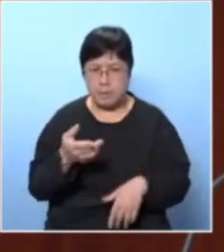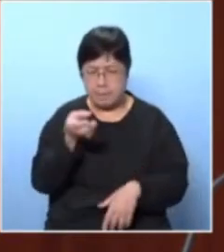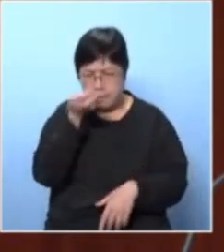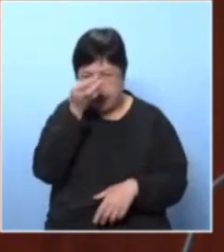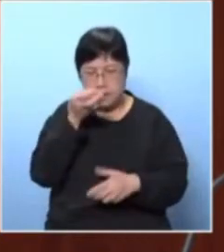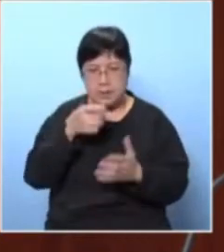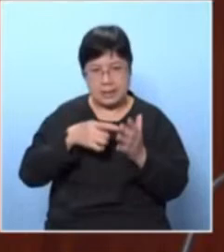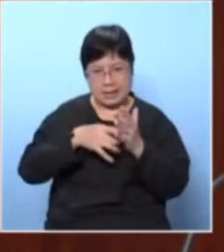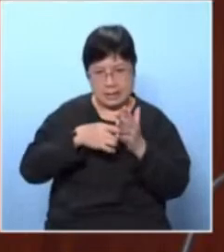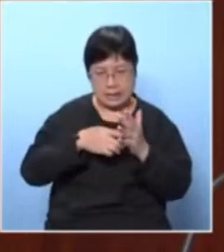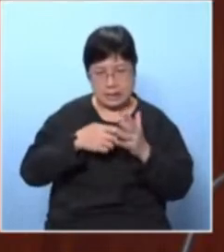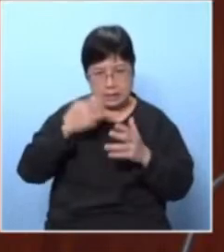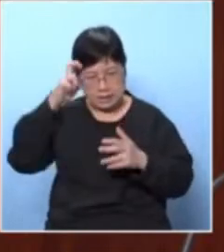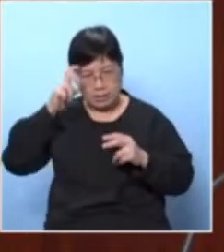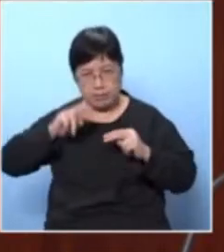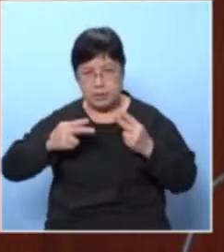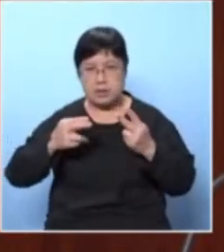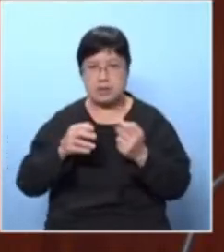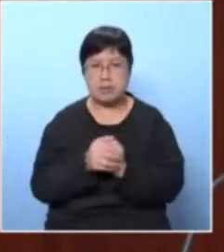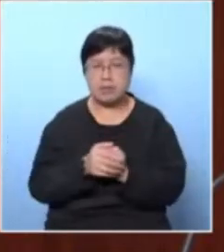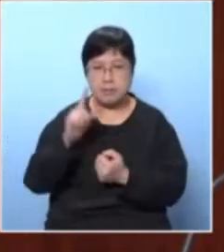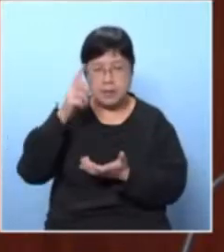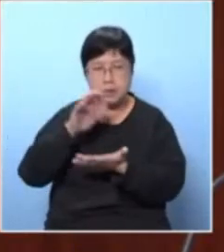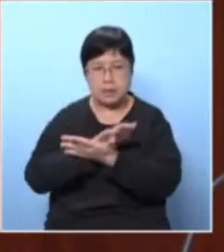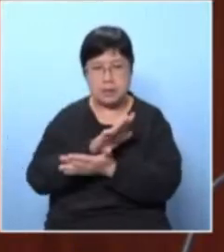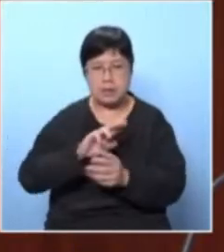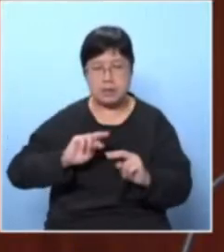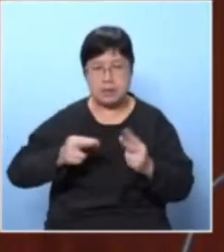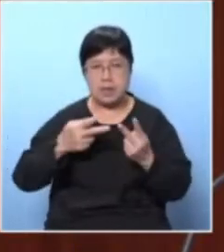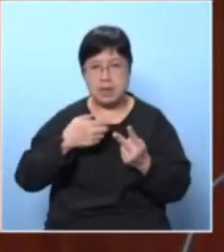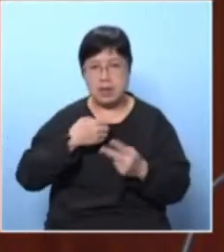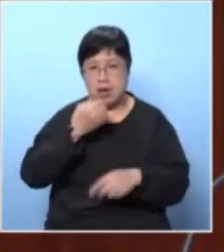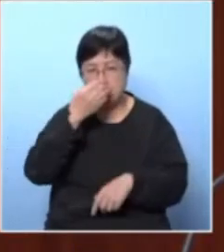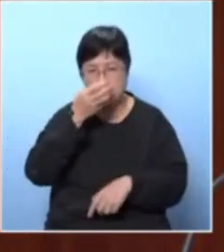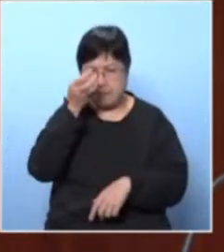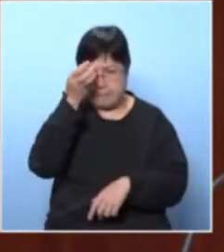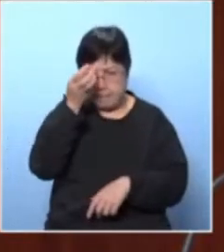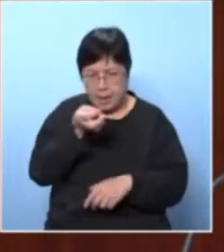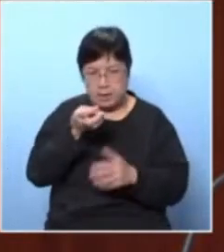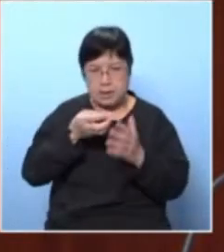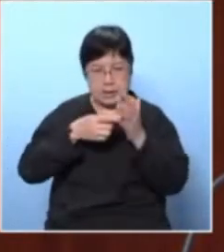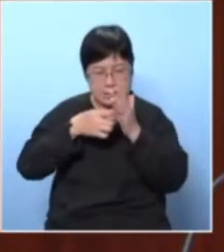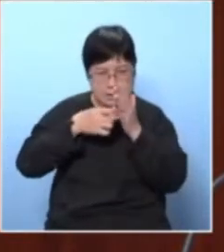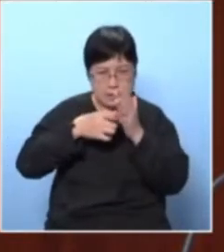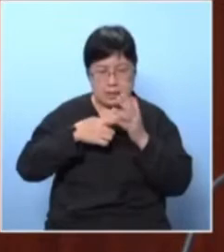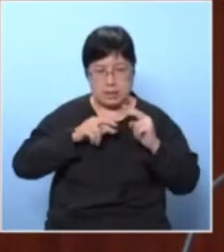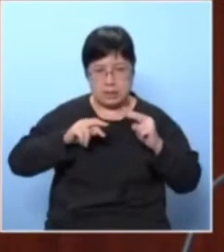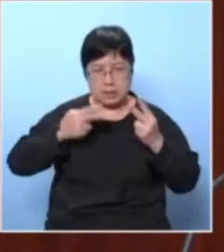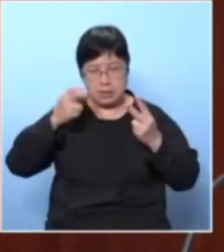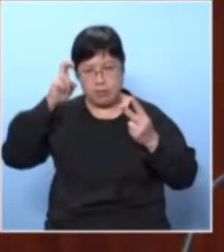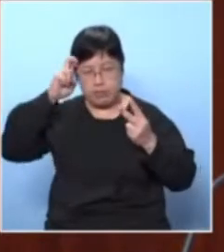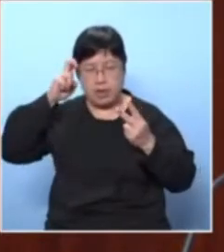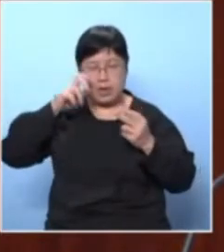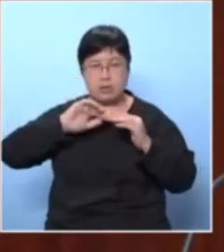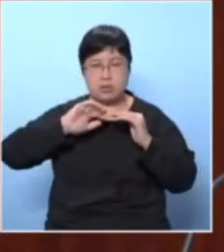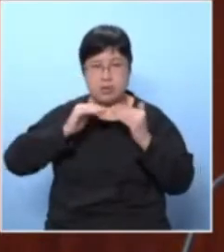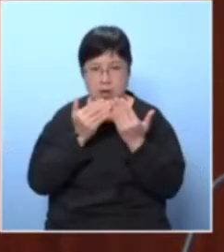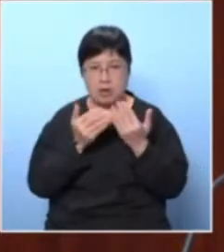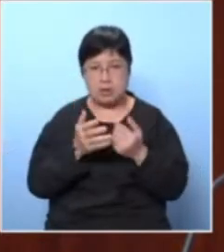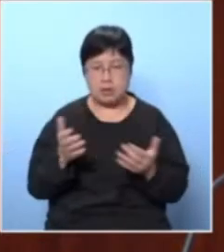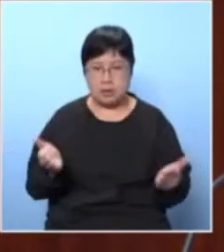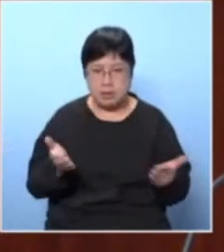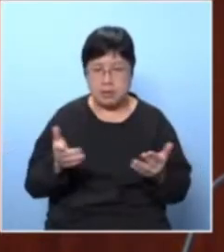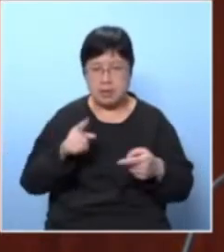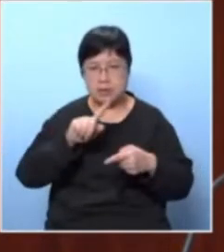and development of microelectronics. We will establish the Hong Kong Microelectronics Research and Development Institute next